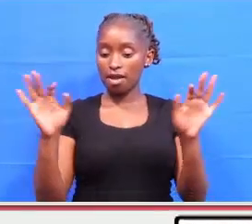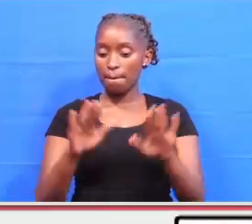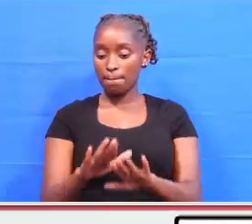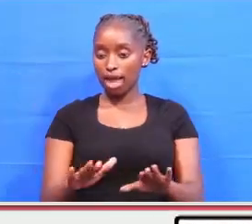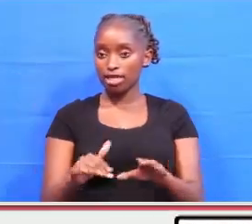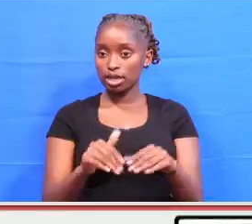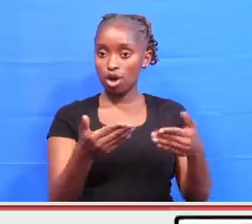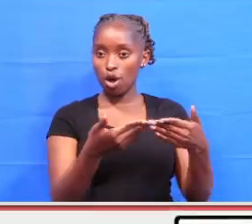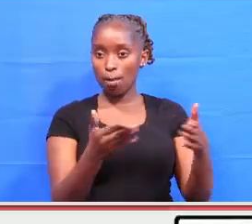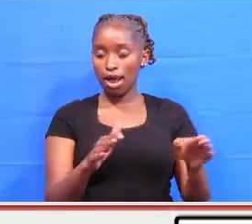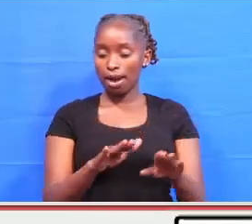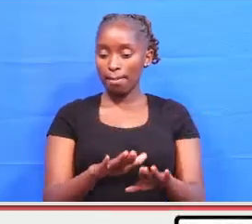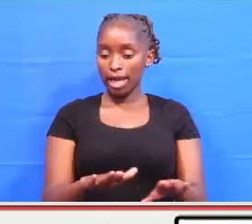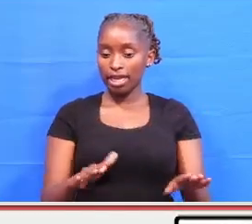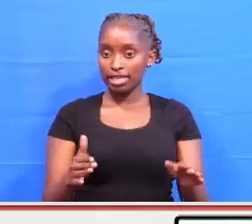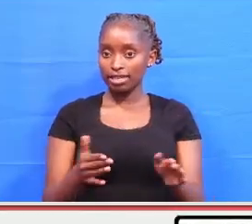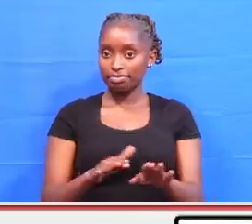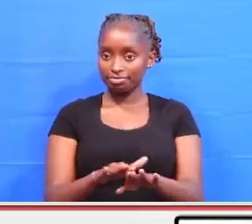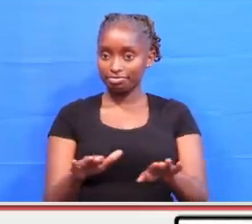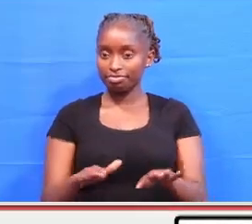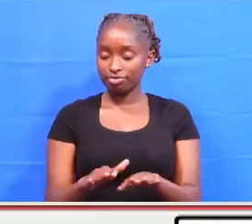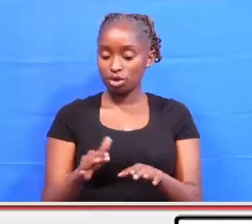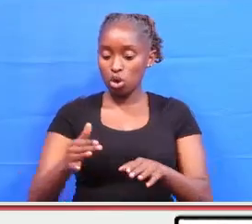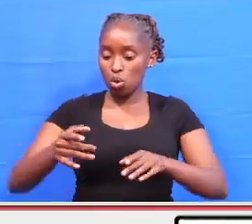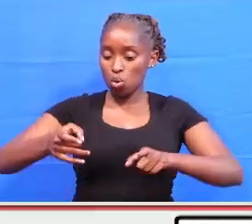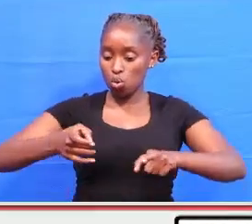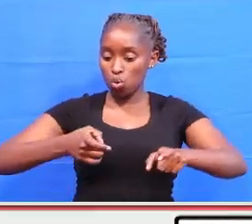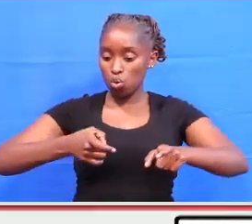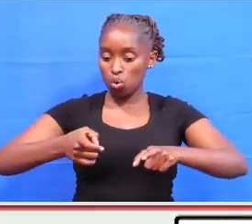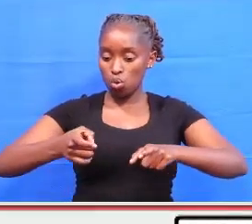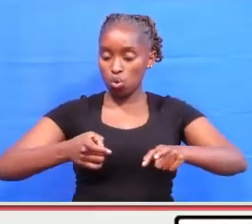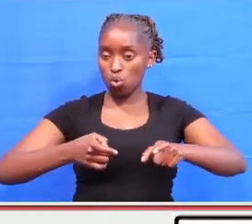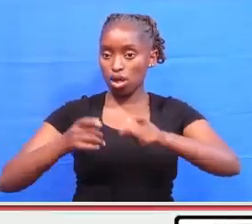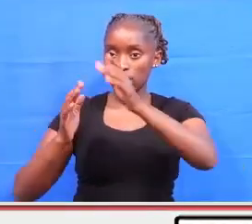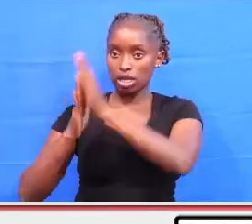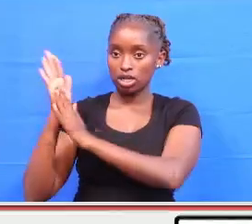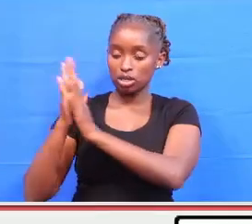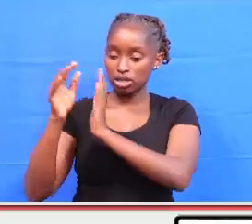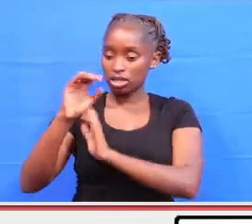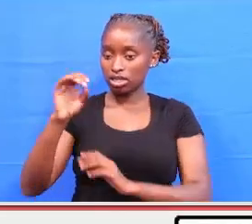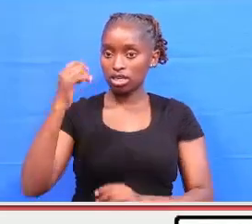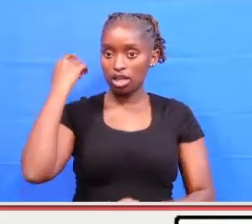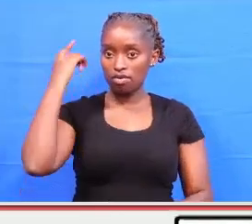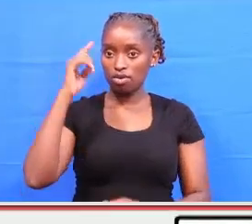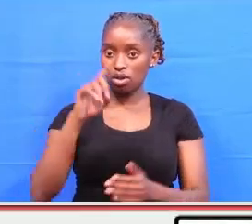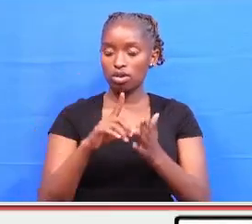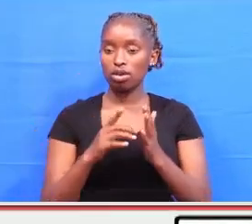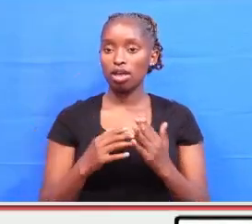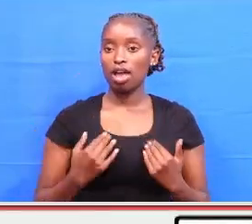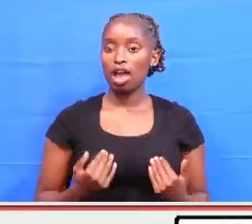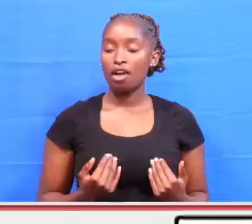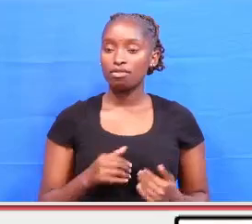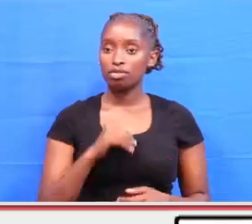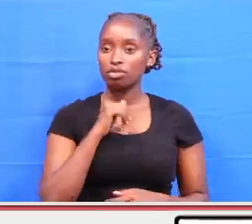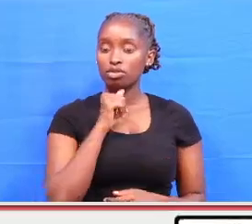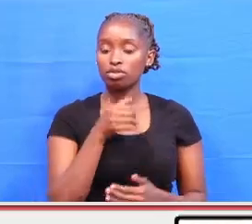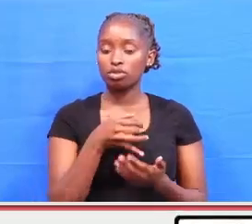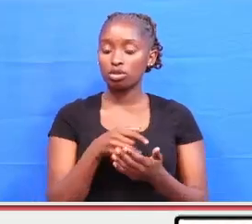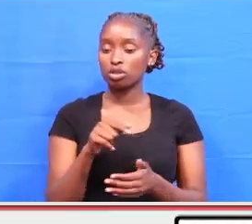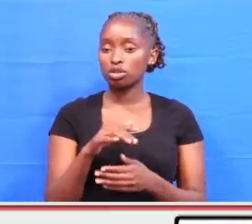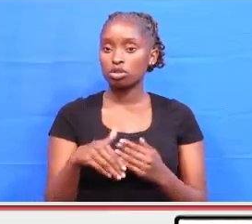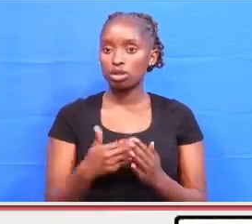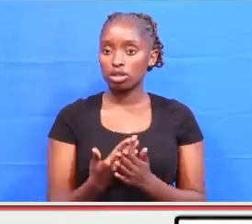open market environment, controlling interest rates for lenders does not work.